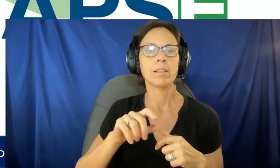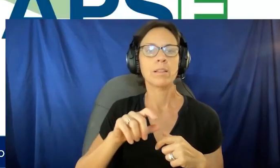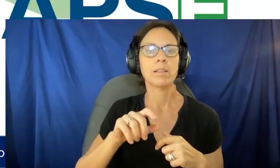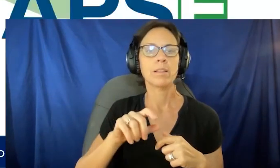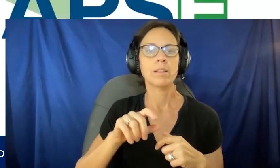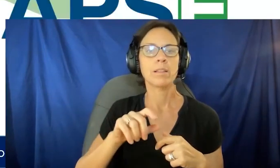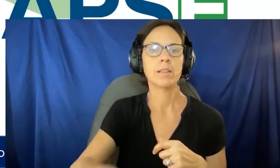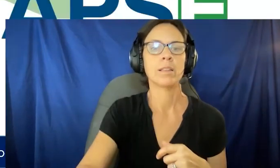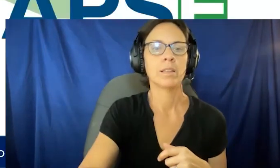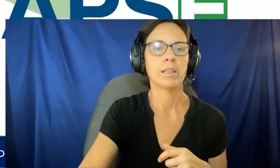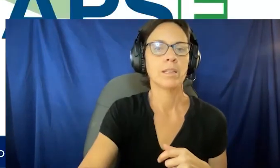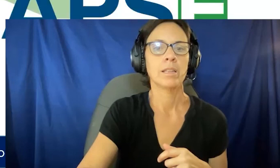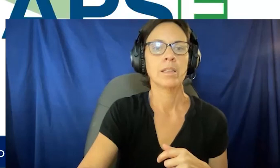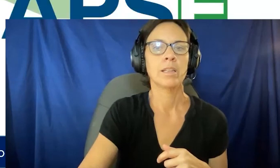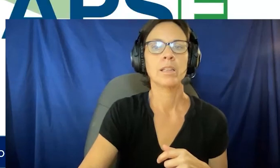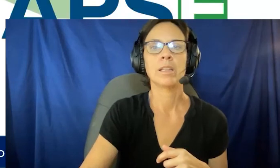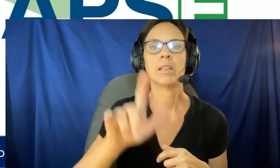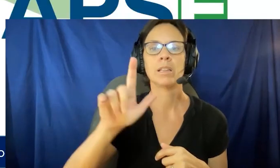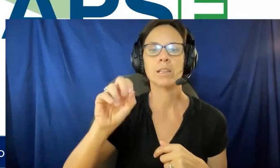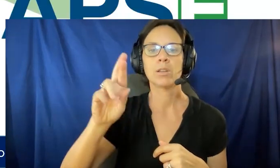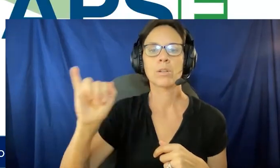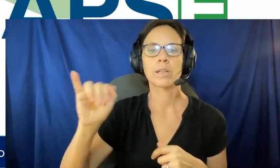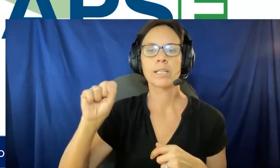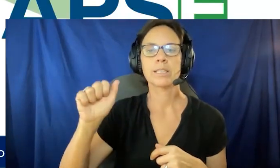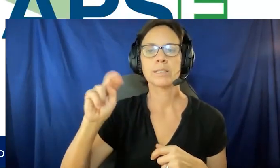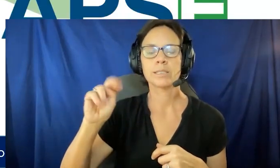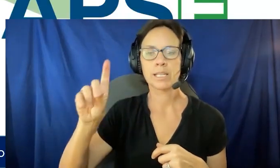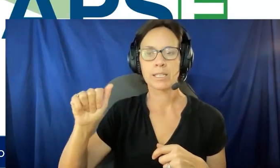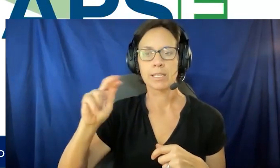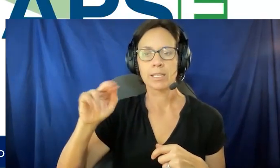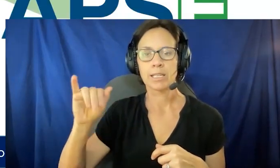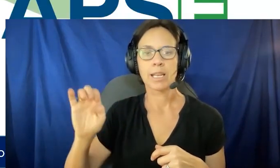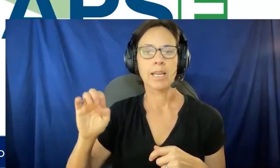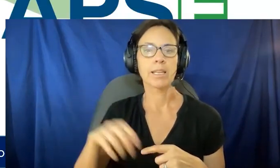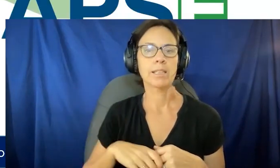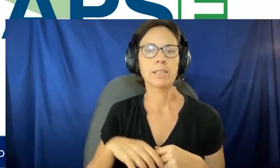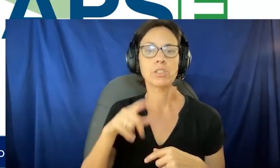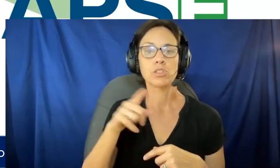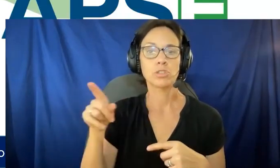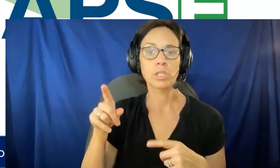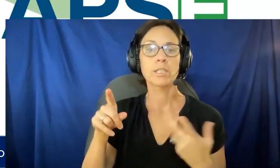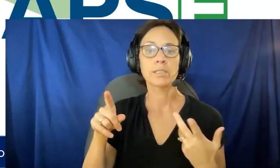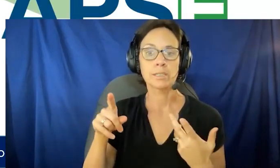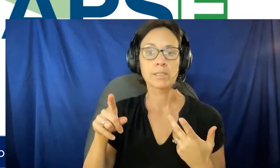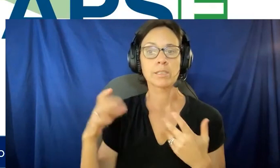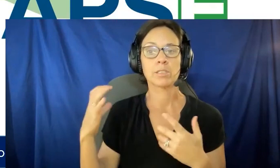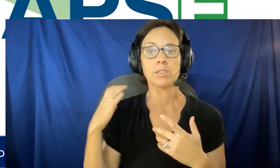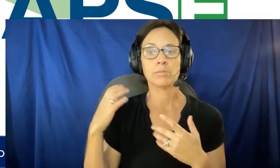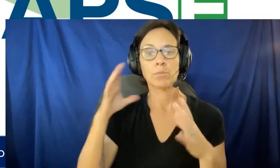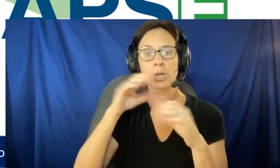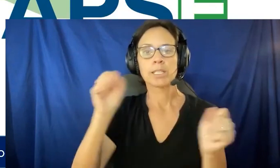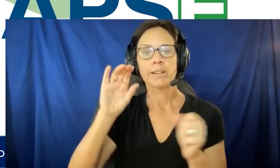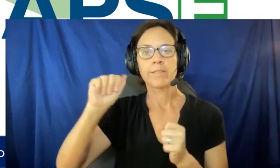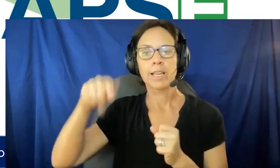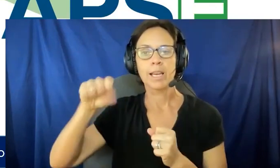the Arizona APSE chapter, and she would like a moment of your time. Lori? Thanks so much, Melissa and